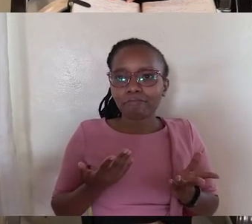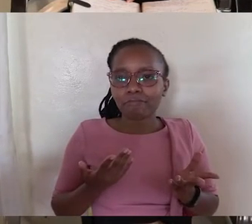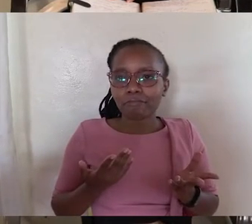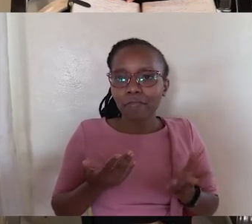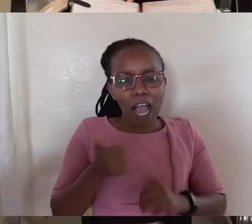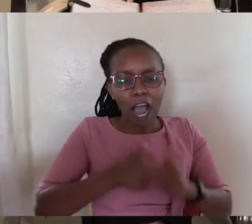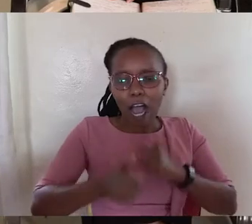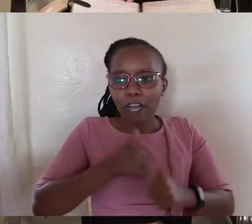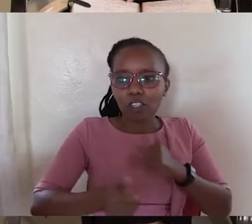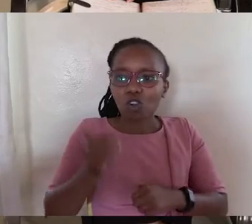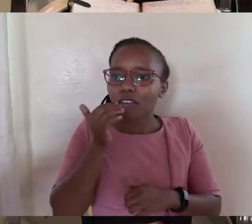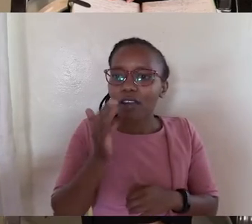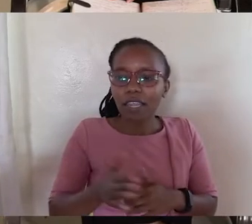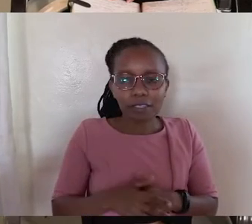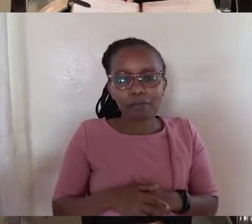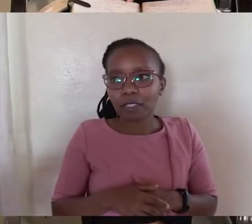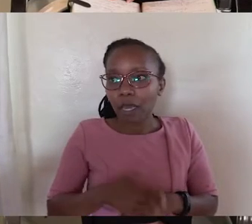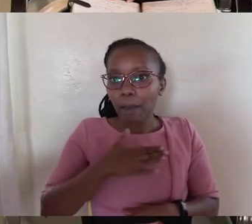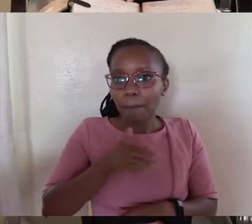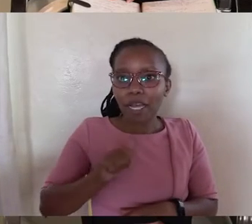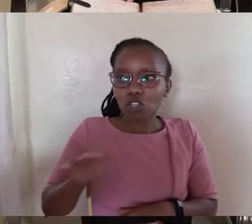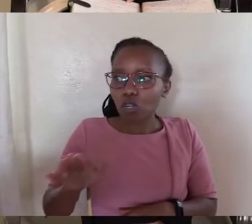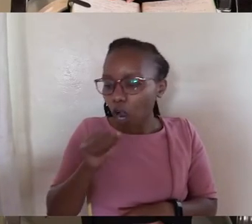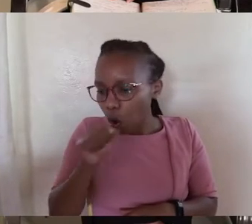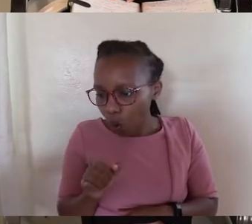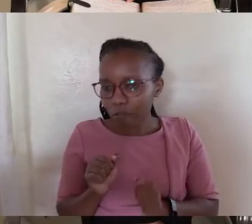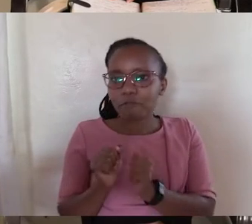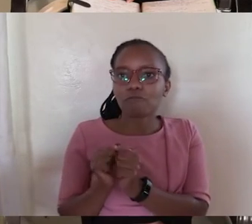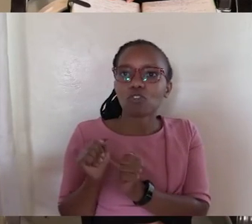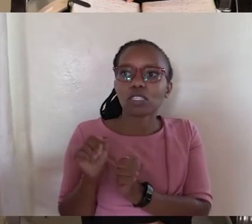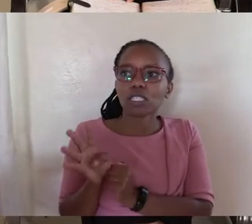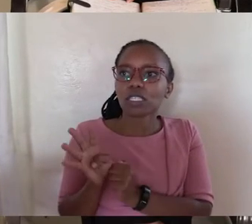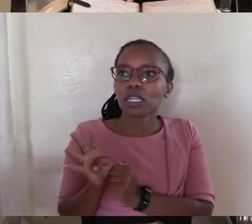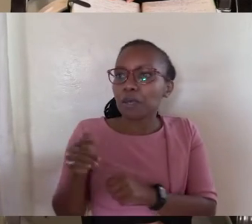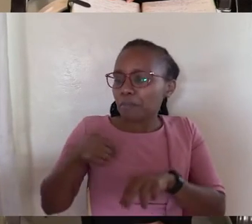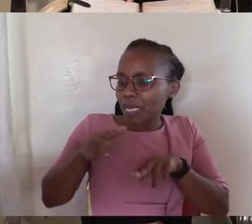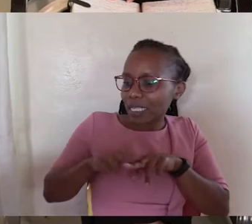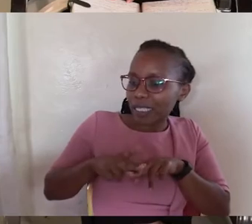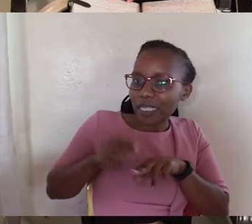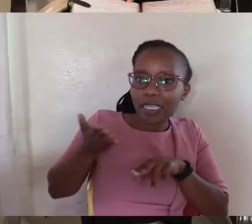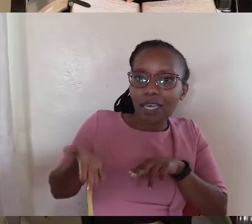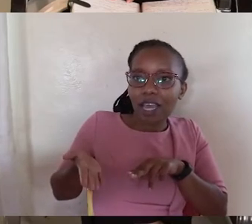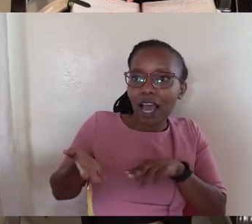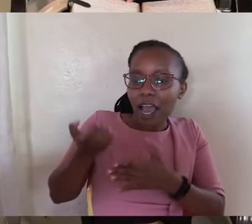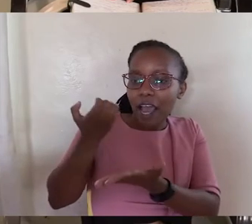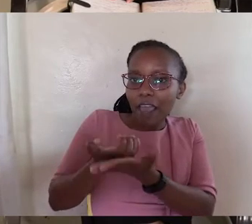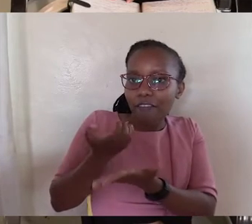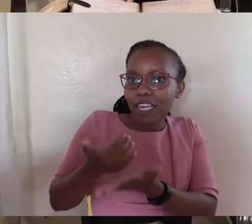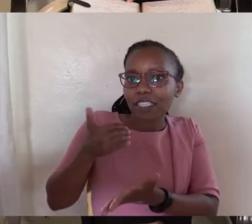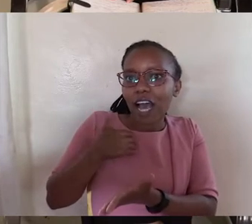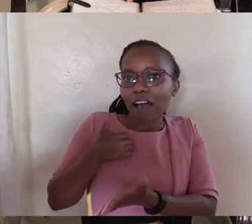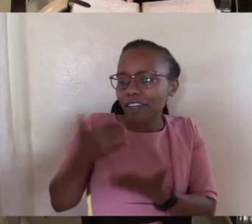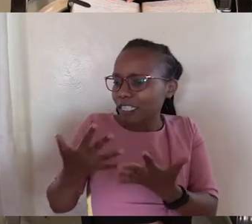tangible that you have. The reason I say that, my daughter is 14 years. I am sitting here. There is evidence that something took place